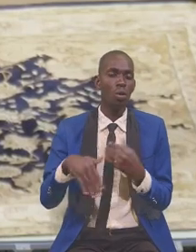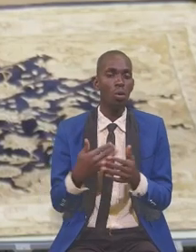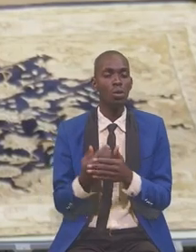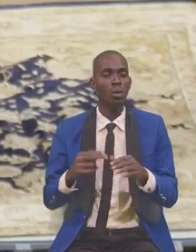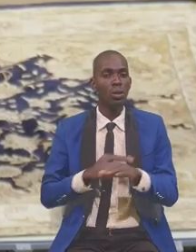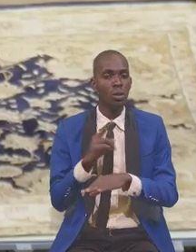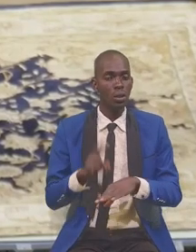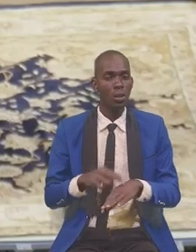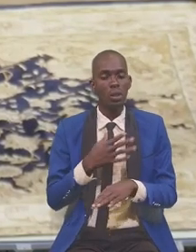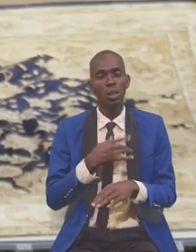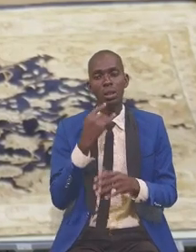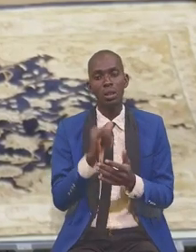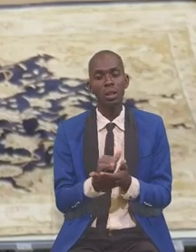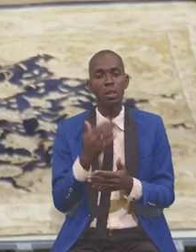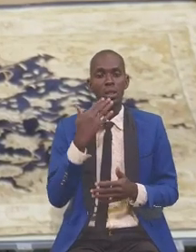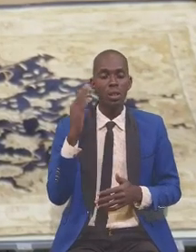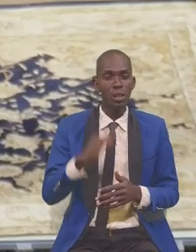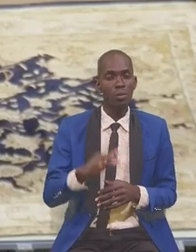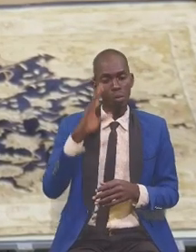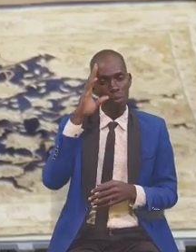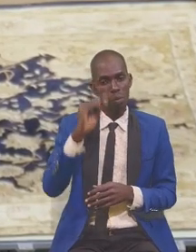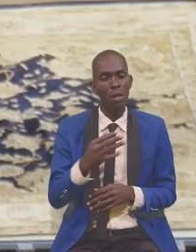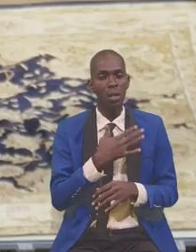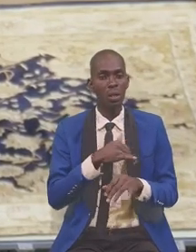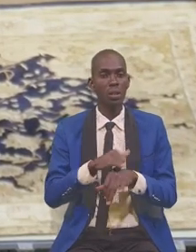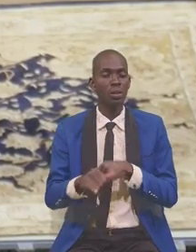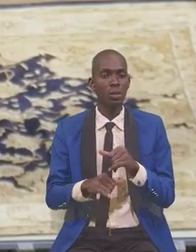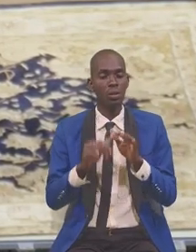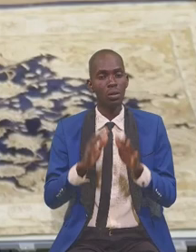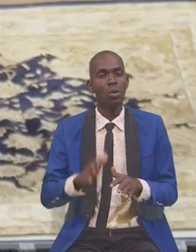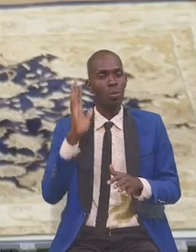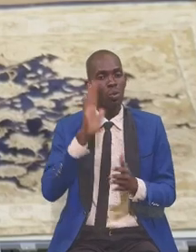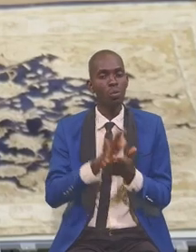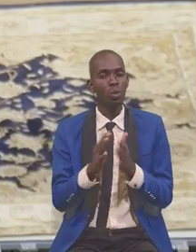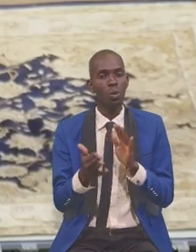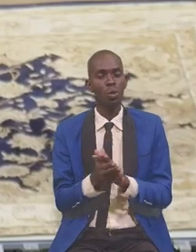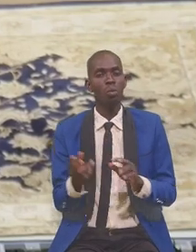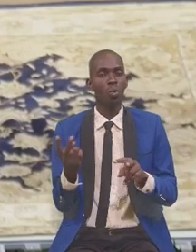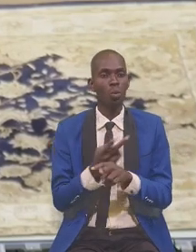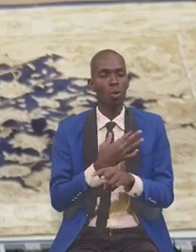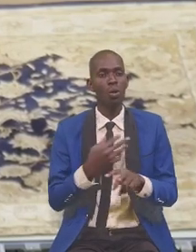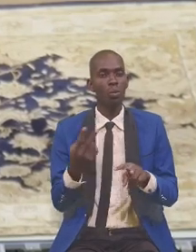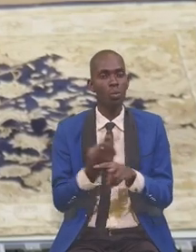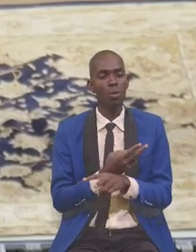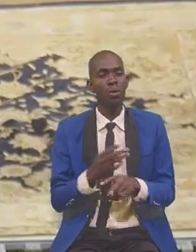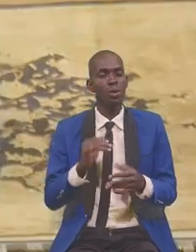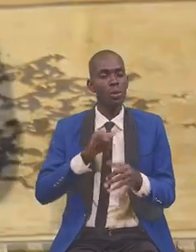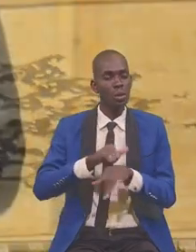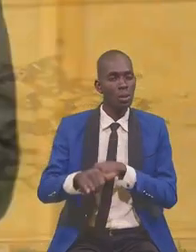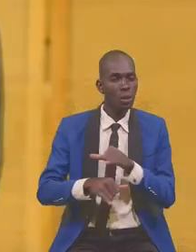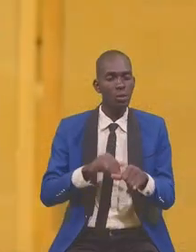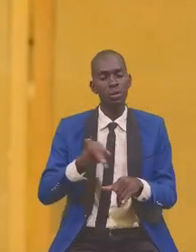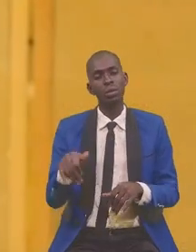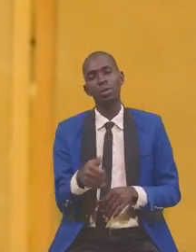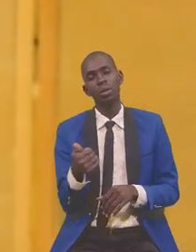says, evil men and seducers shall wax worse and worse, deceiving and being deceived. What do I